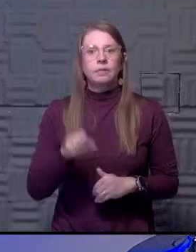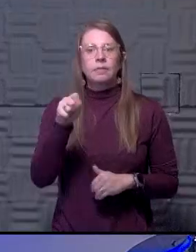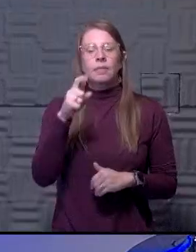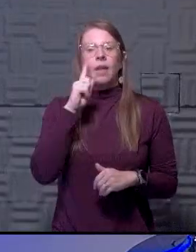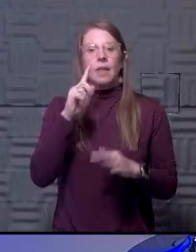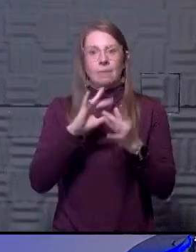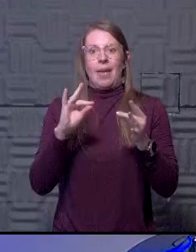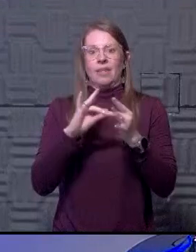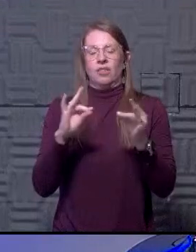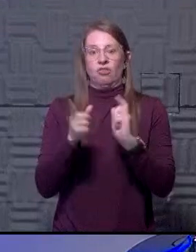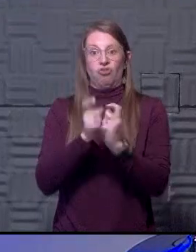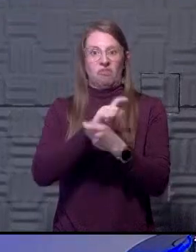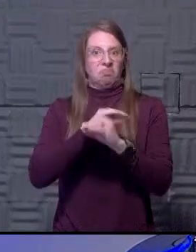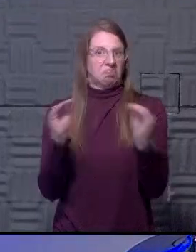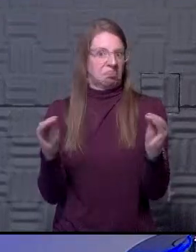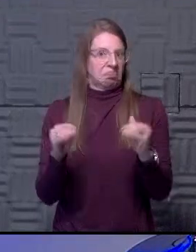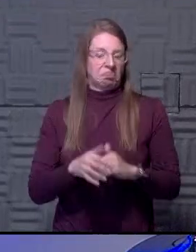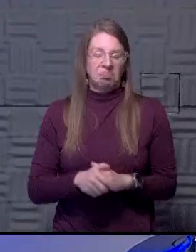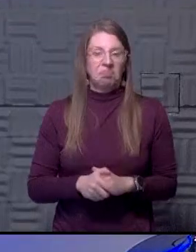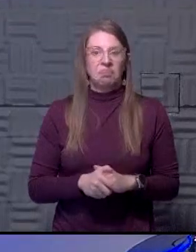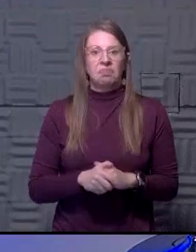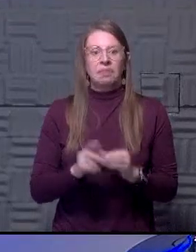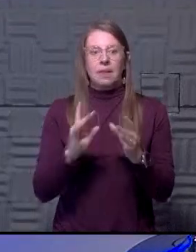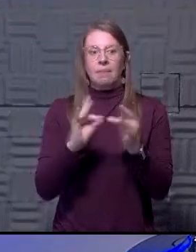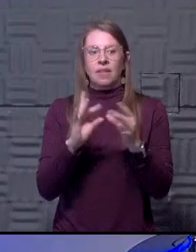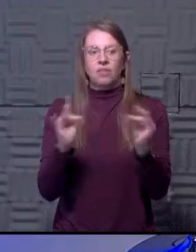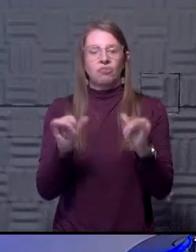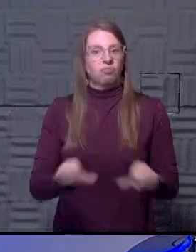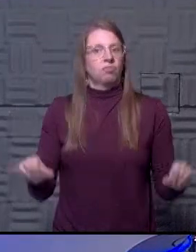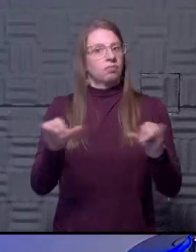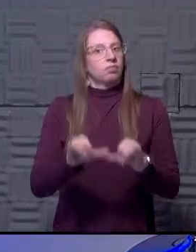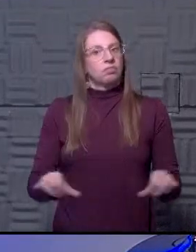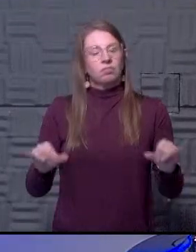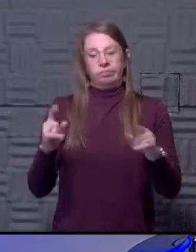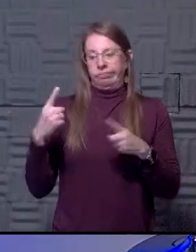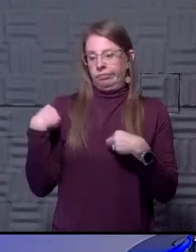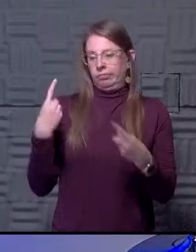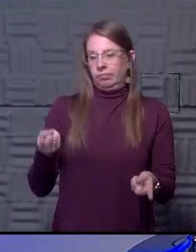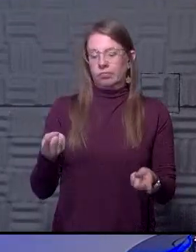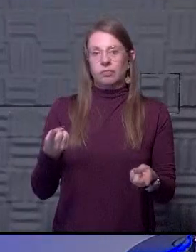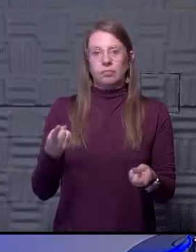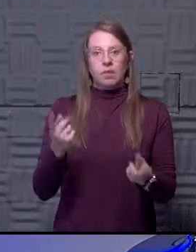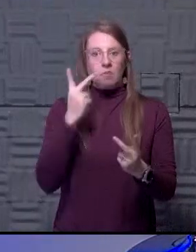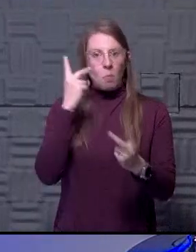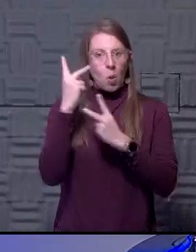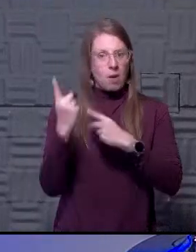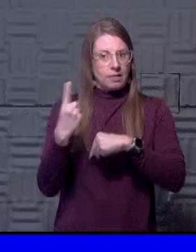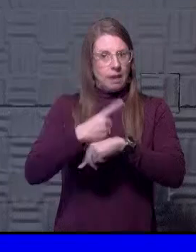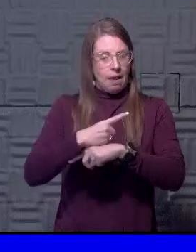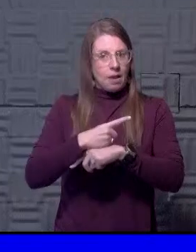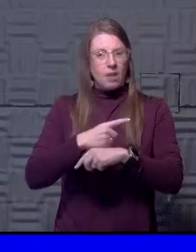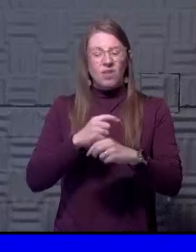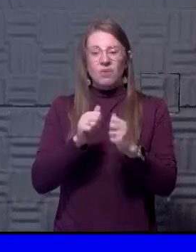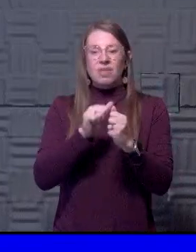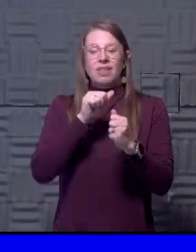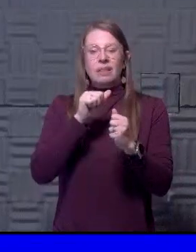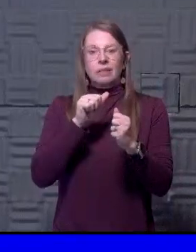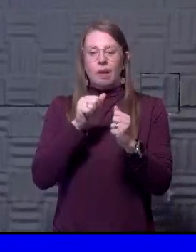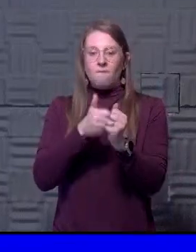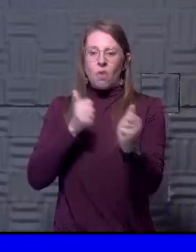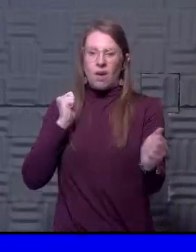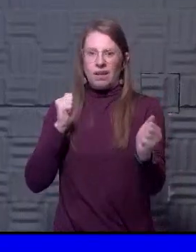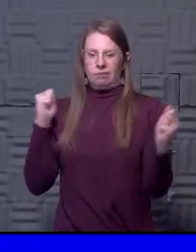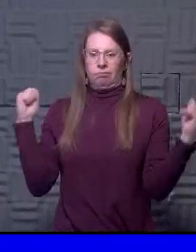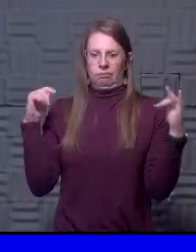the message doesn't change. The message has been there since Memorial Day with not meeting in large groups and